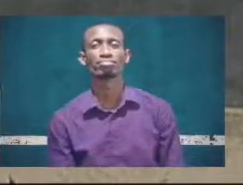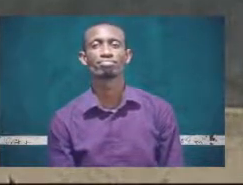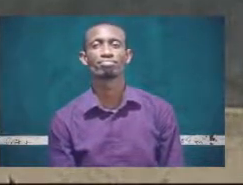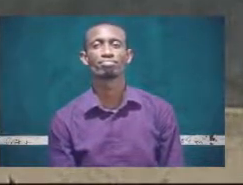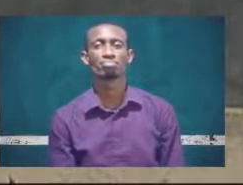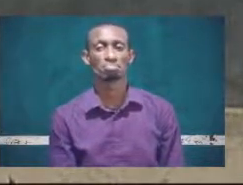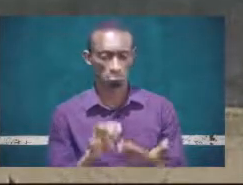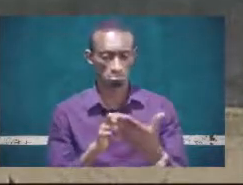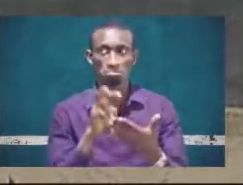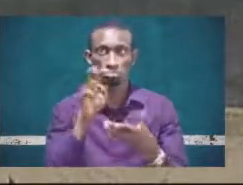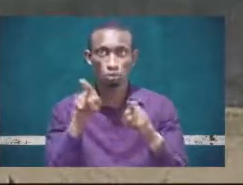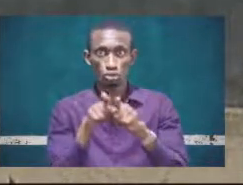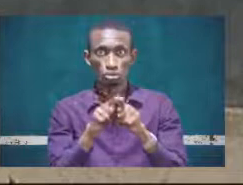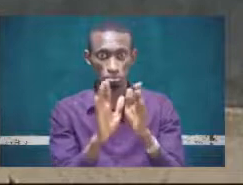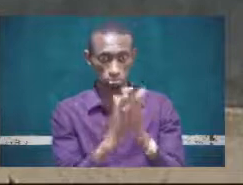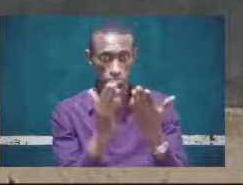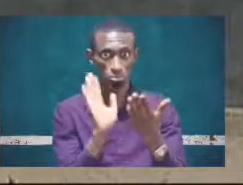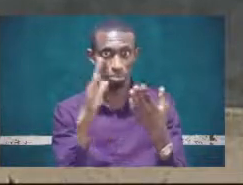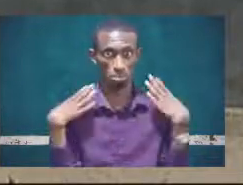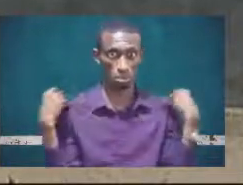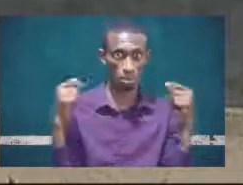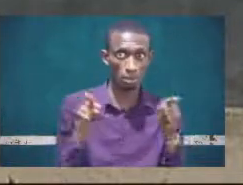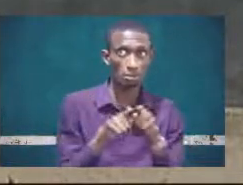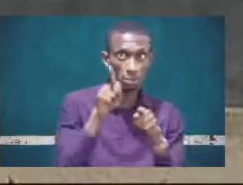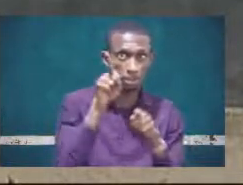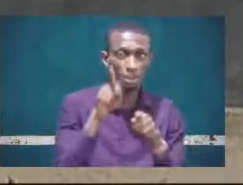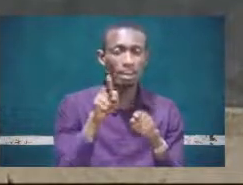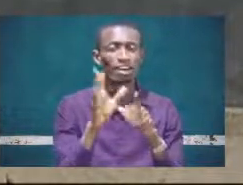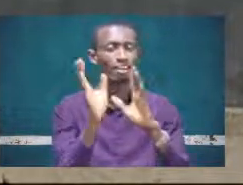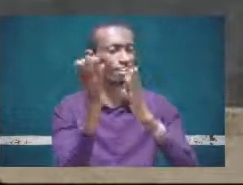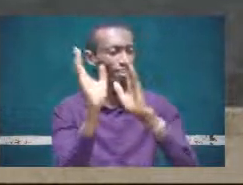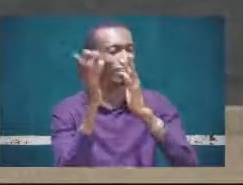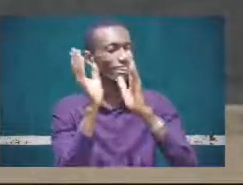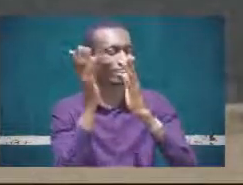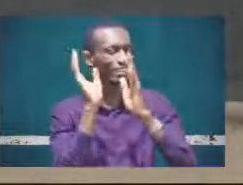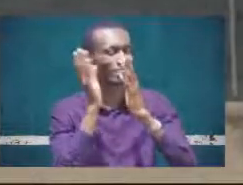Is it the same? Oh, wonderful. Clap for yourself.